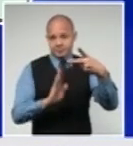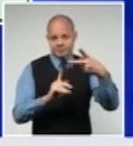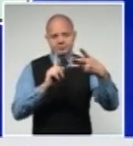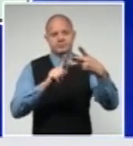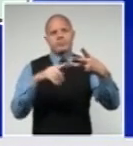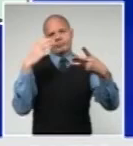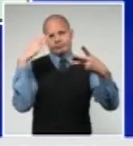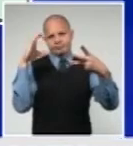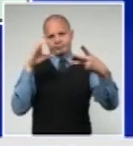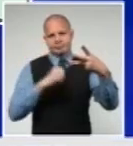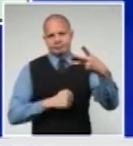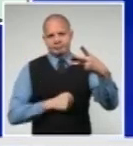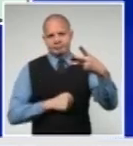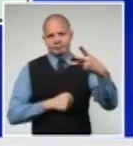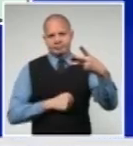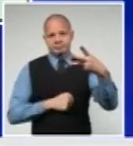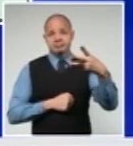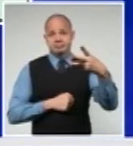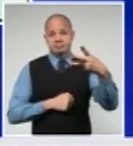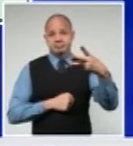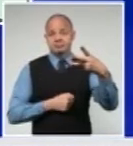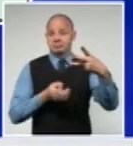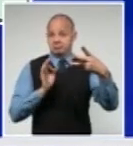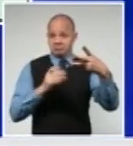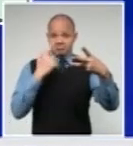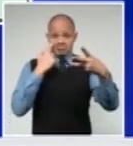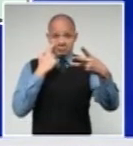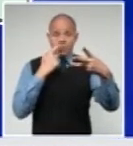82,402 COVID-19 cases and